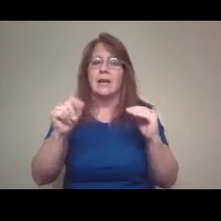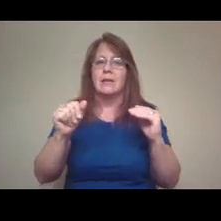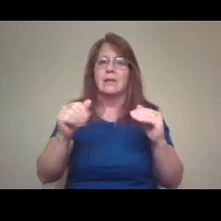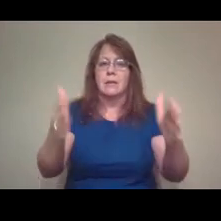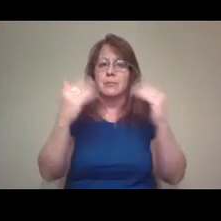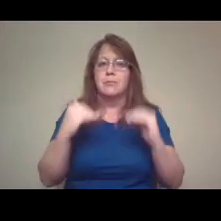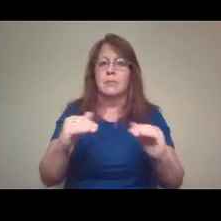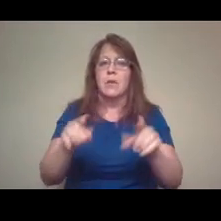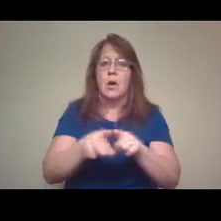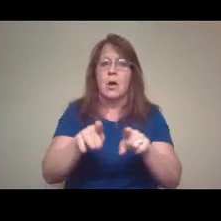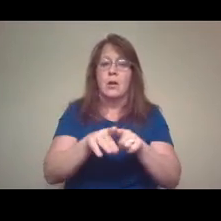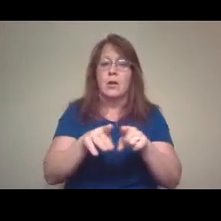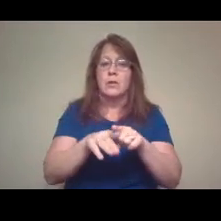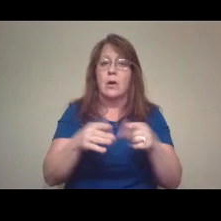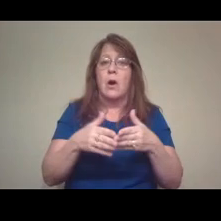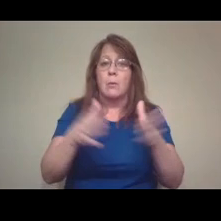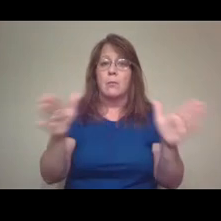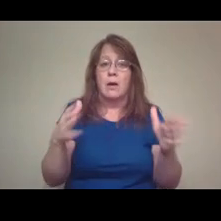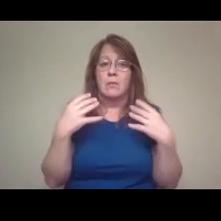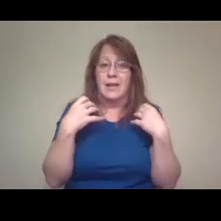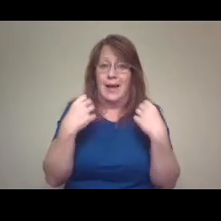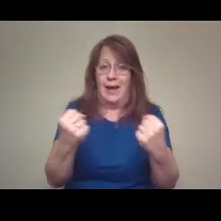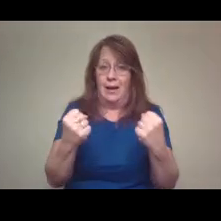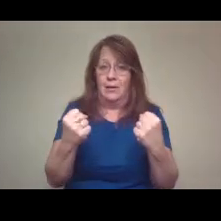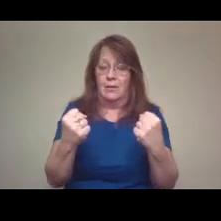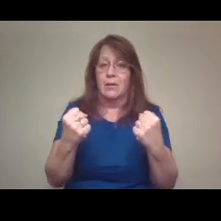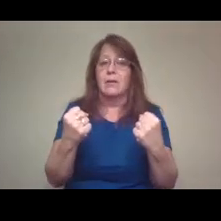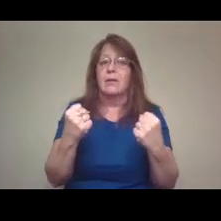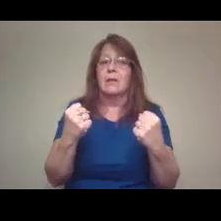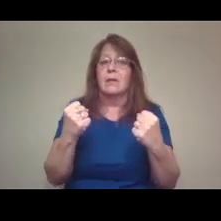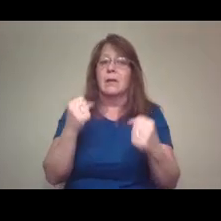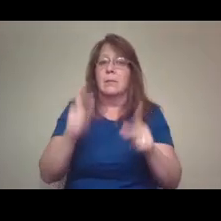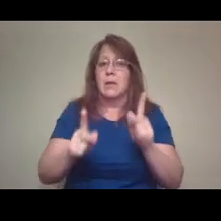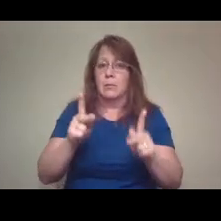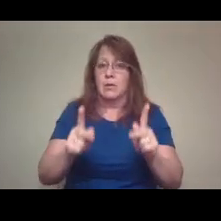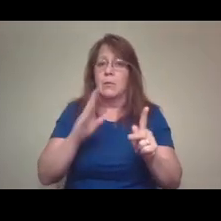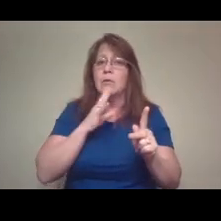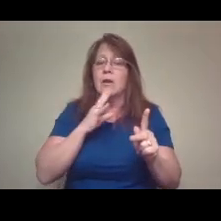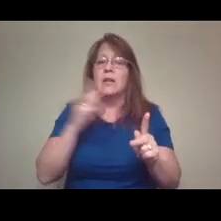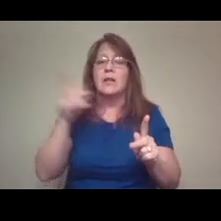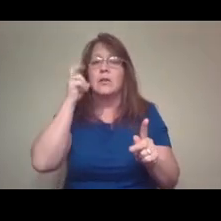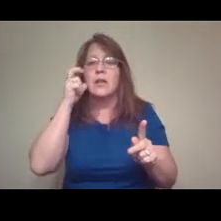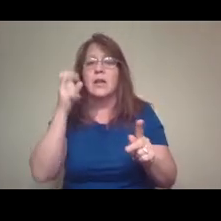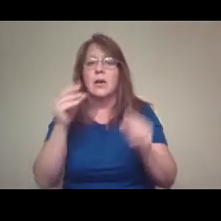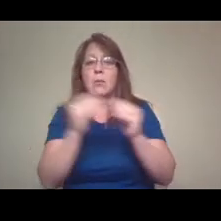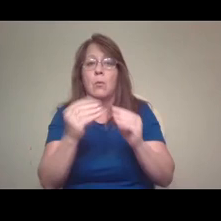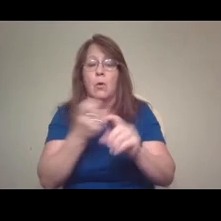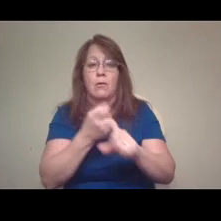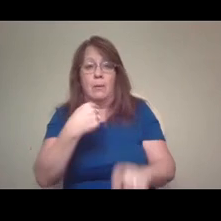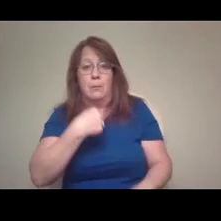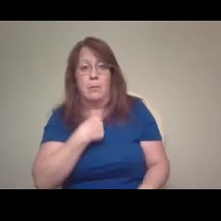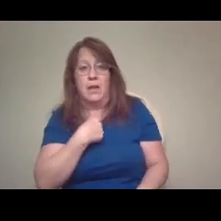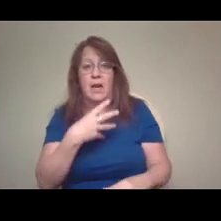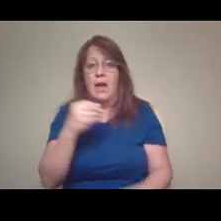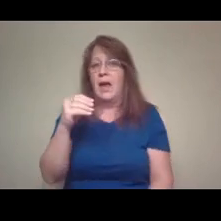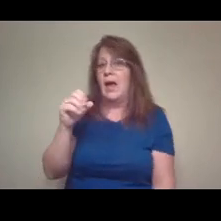folks who are going to talk to us about some of their public health initiatives. And then you'll hear more from me and my partner, Erin